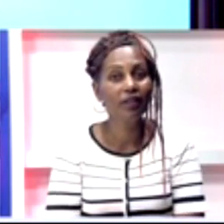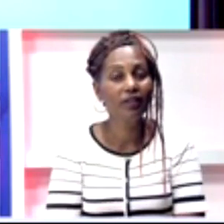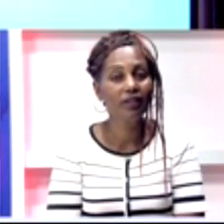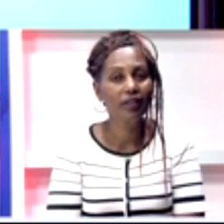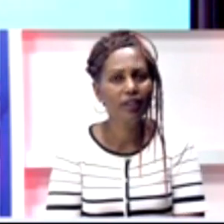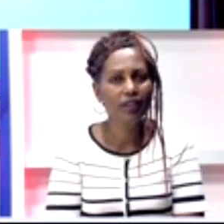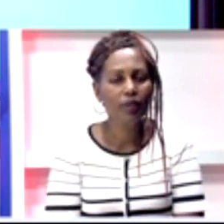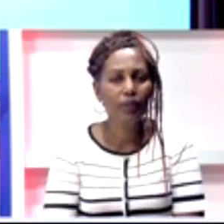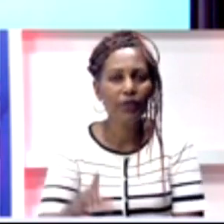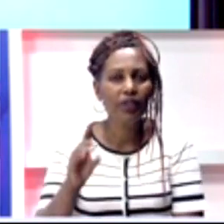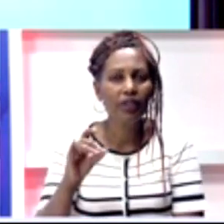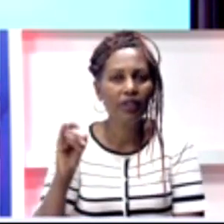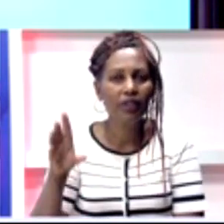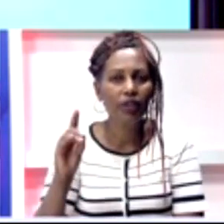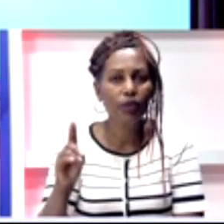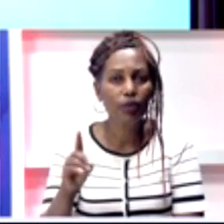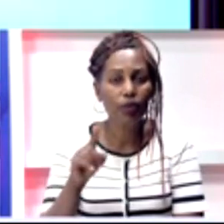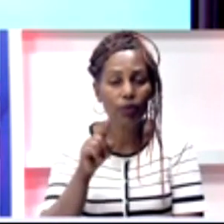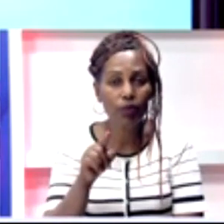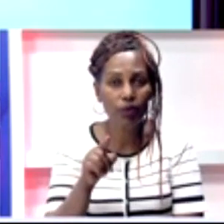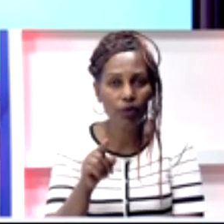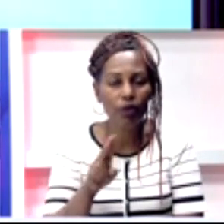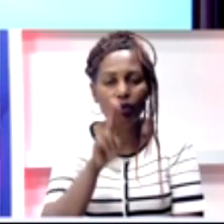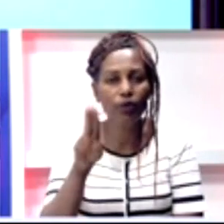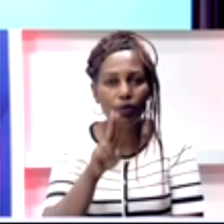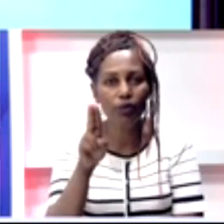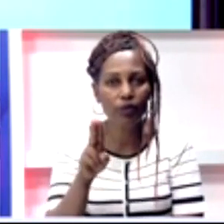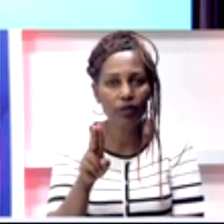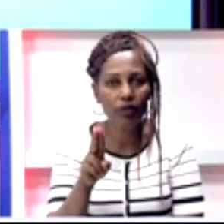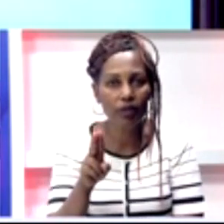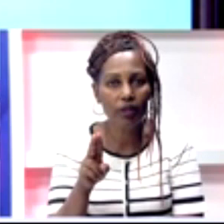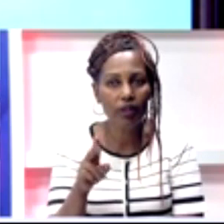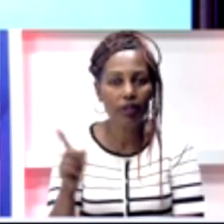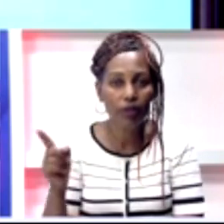Did you use maybe or might or certainly correctly?